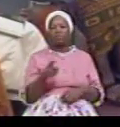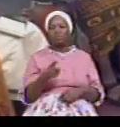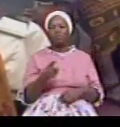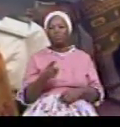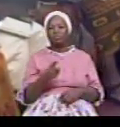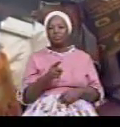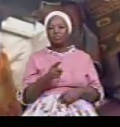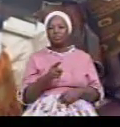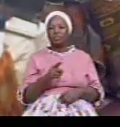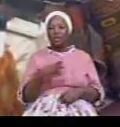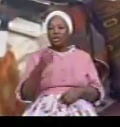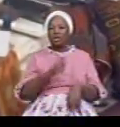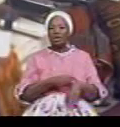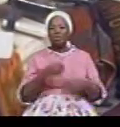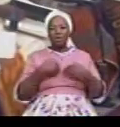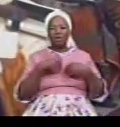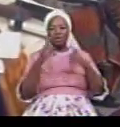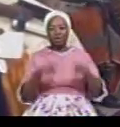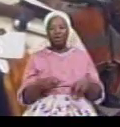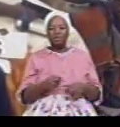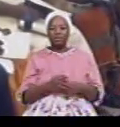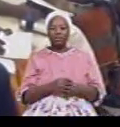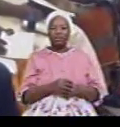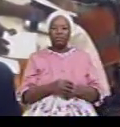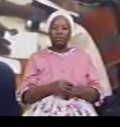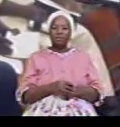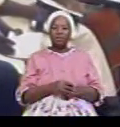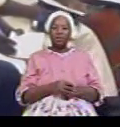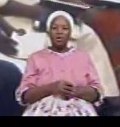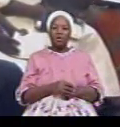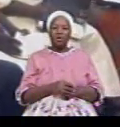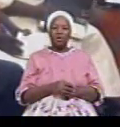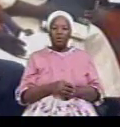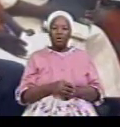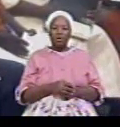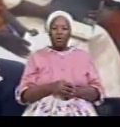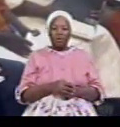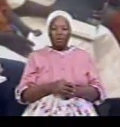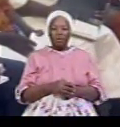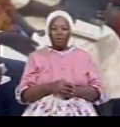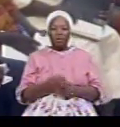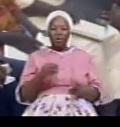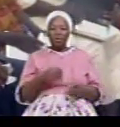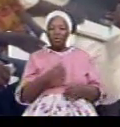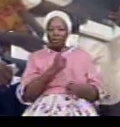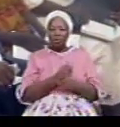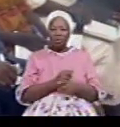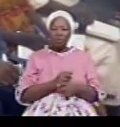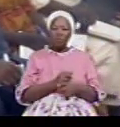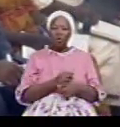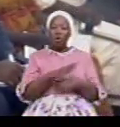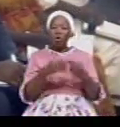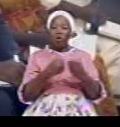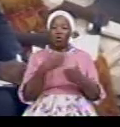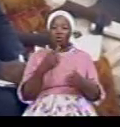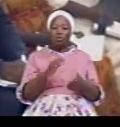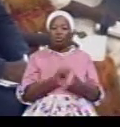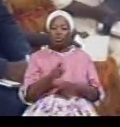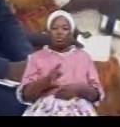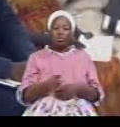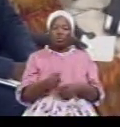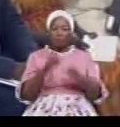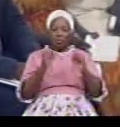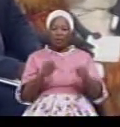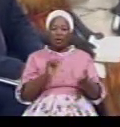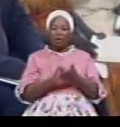The time has come. All the untapped power, All the unutilized